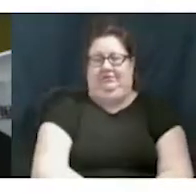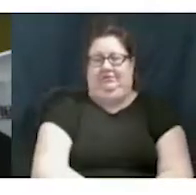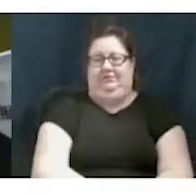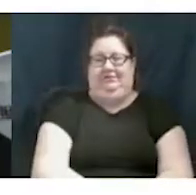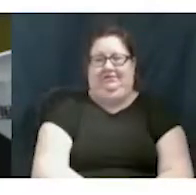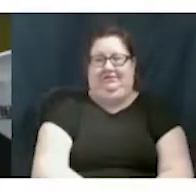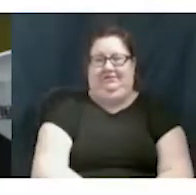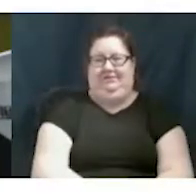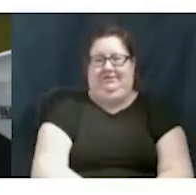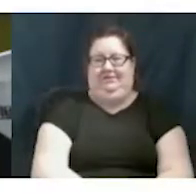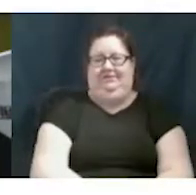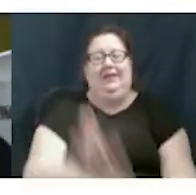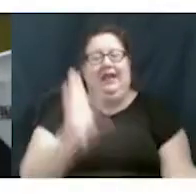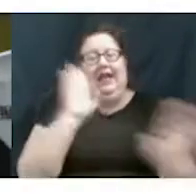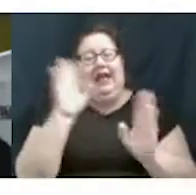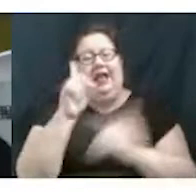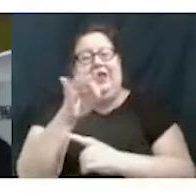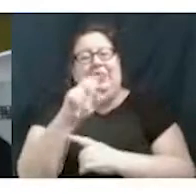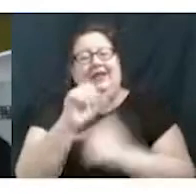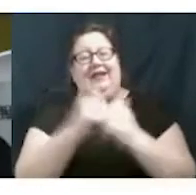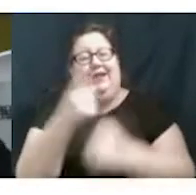Hello, Dennis. How are you?